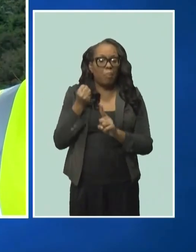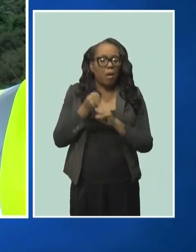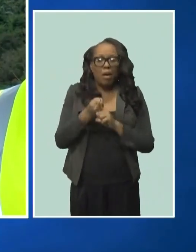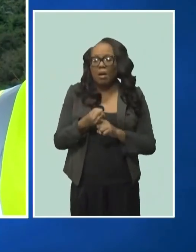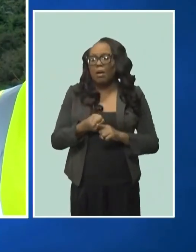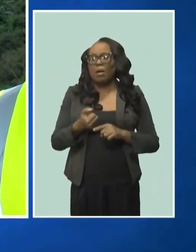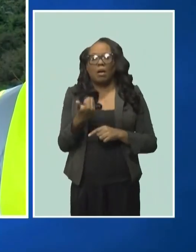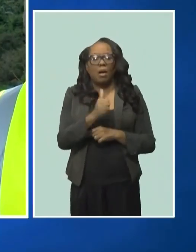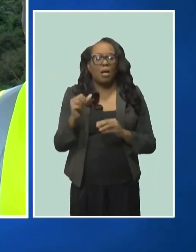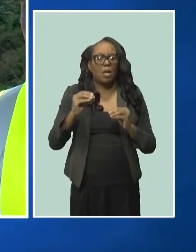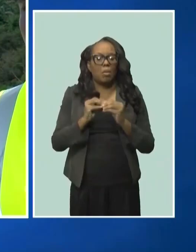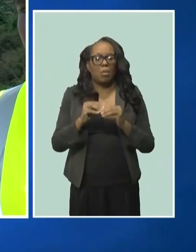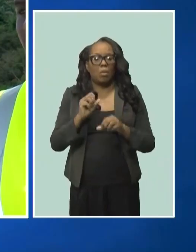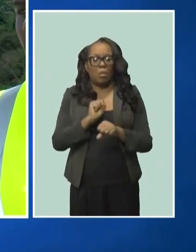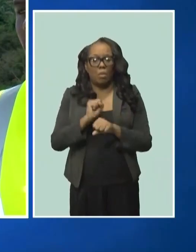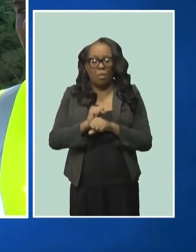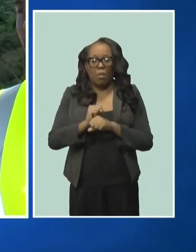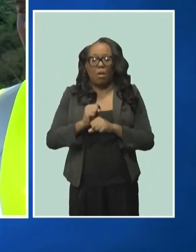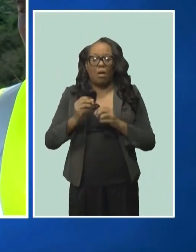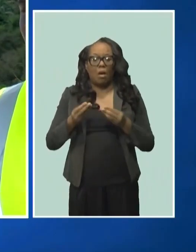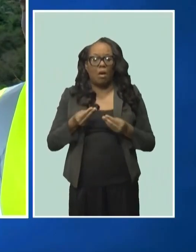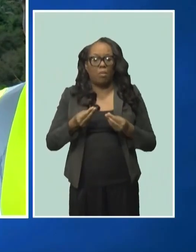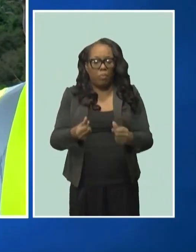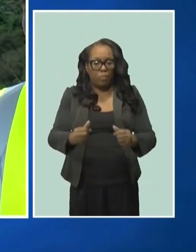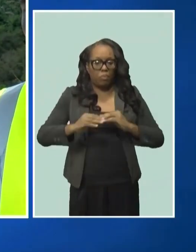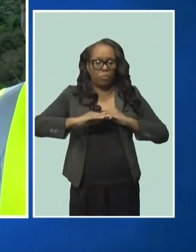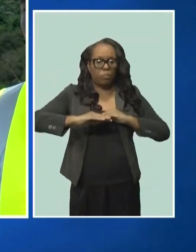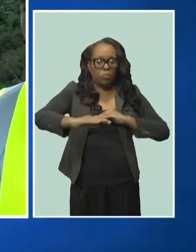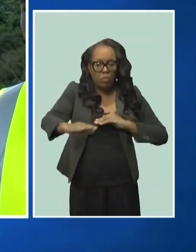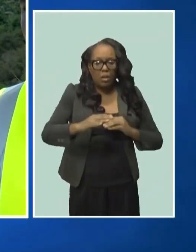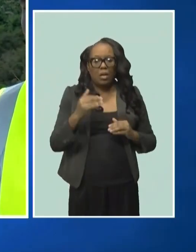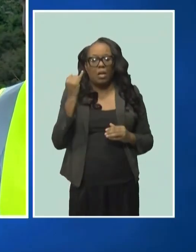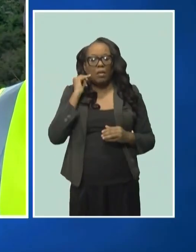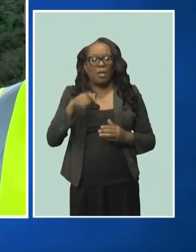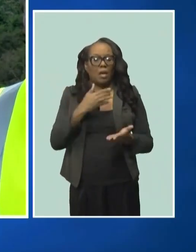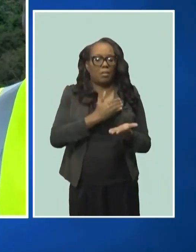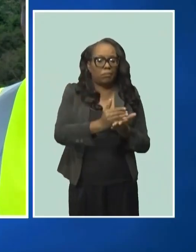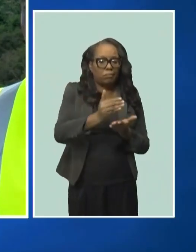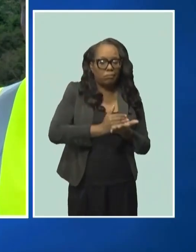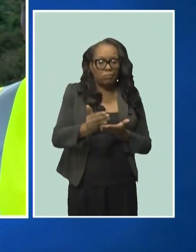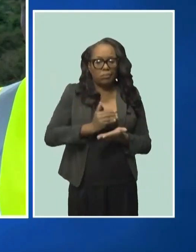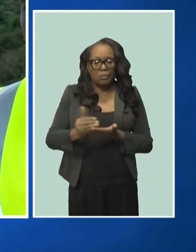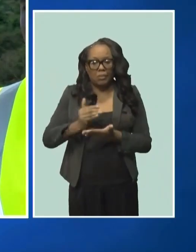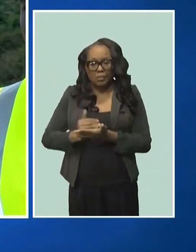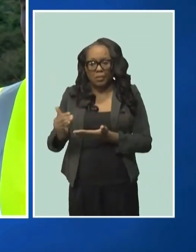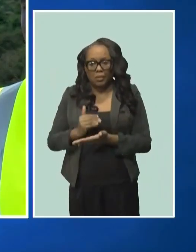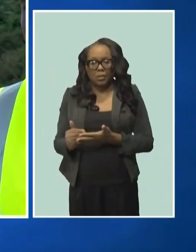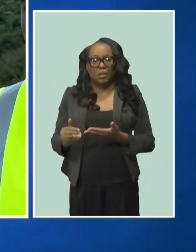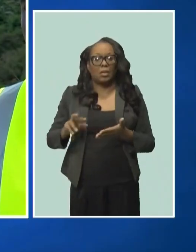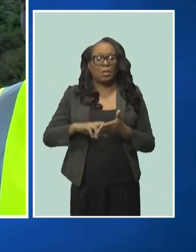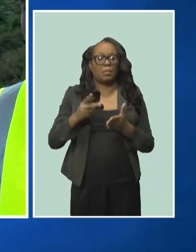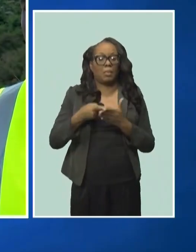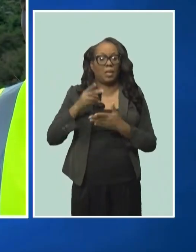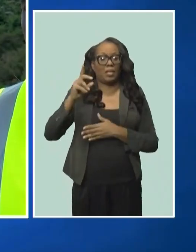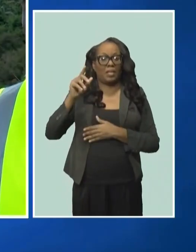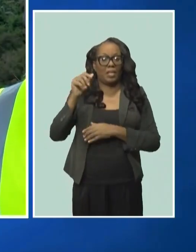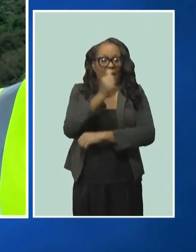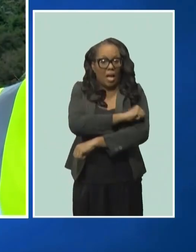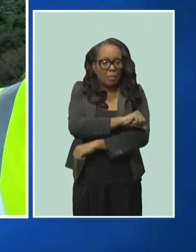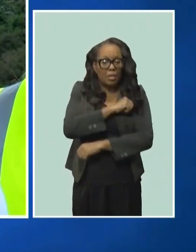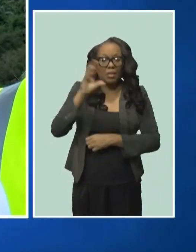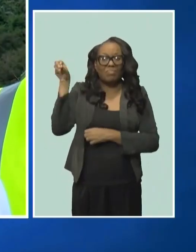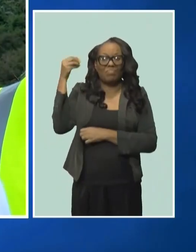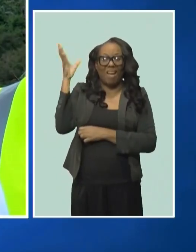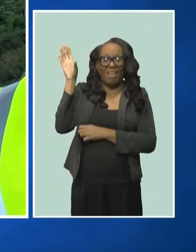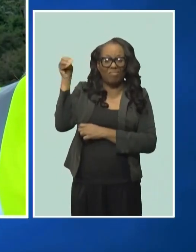remedial work done in terms of leveling a road or moving some of the marl, it would assist with getting the ambulances closer. Obviously, with the state of the road, the